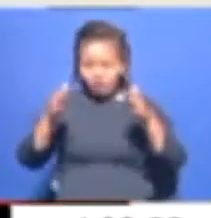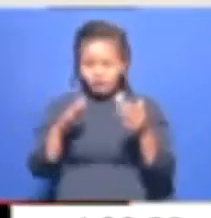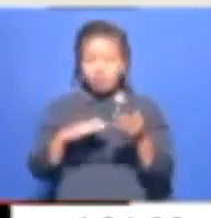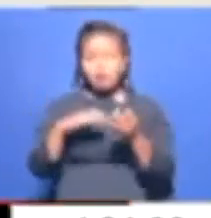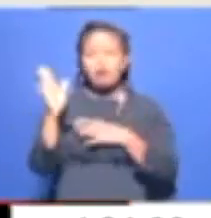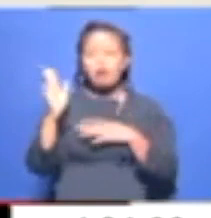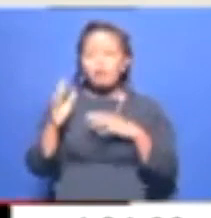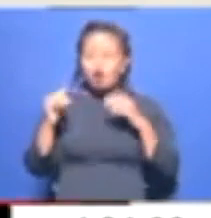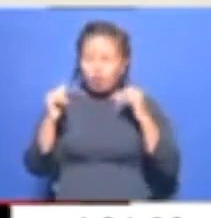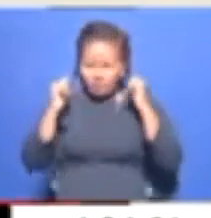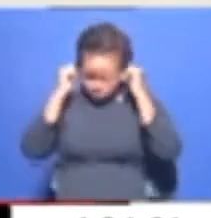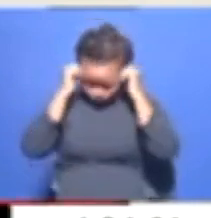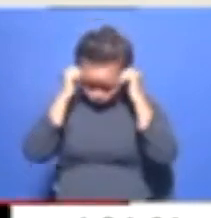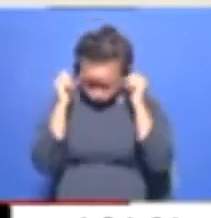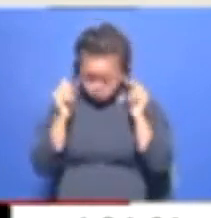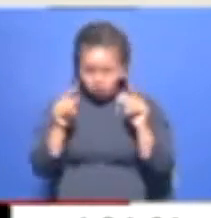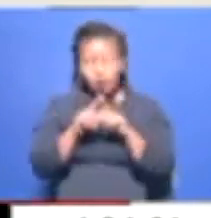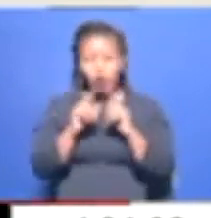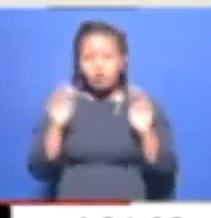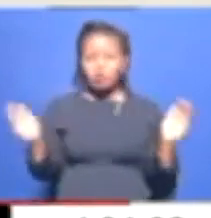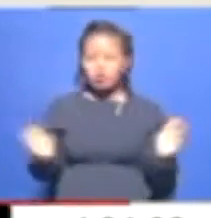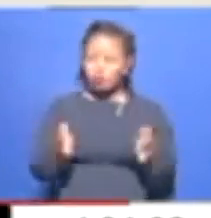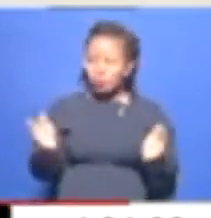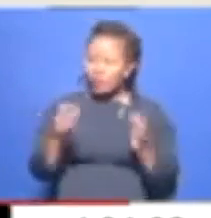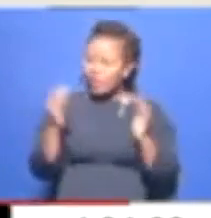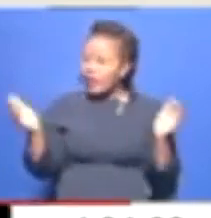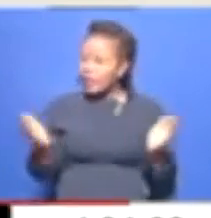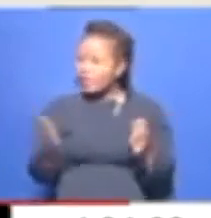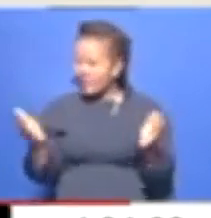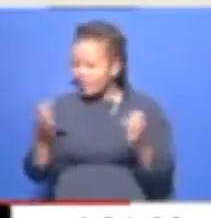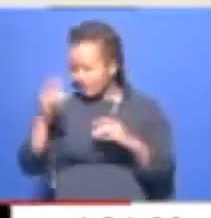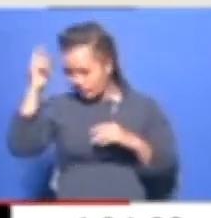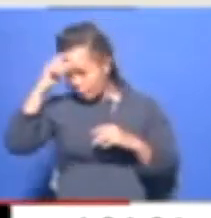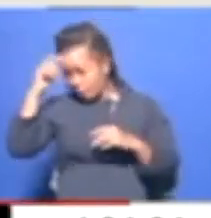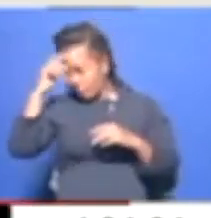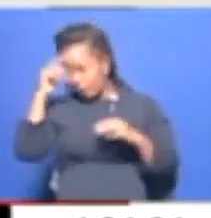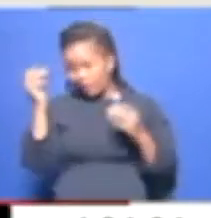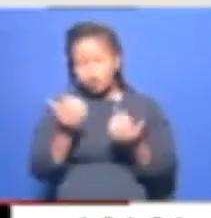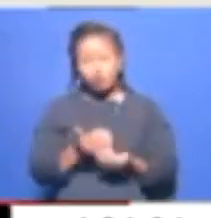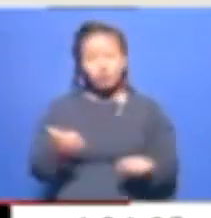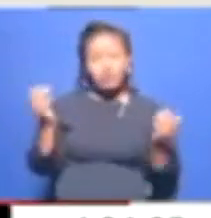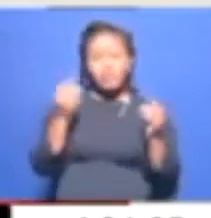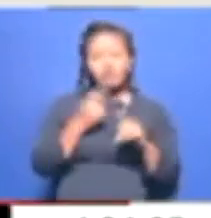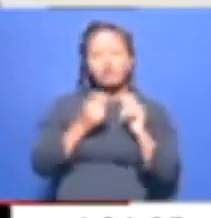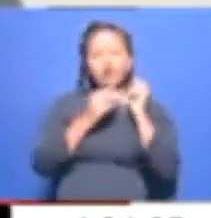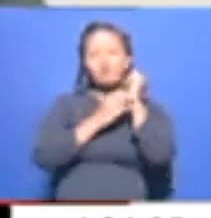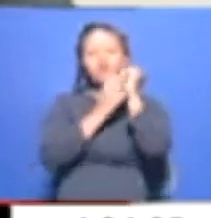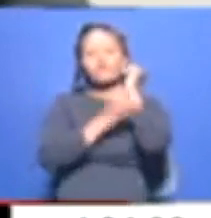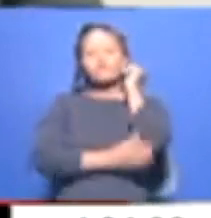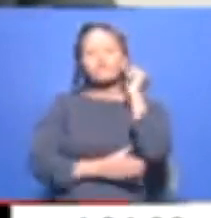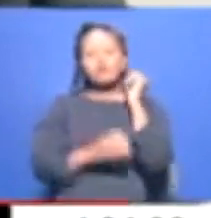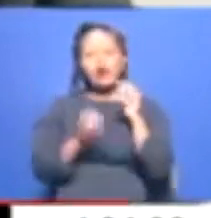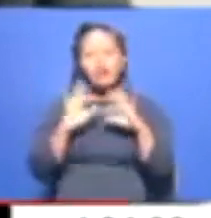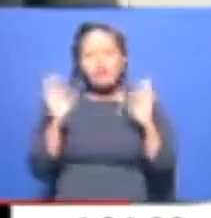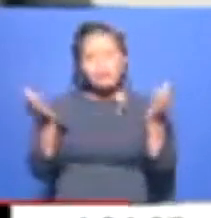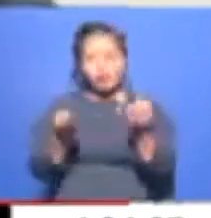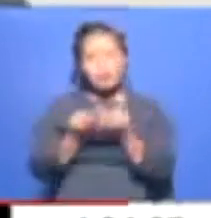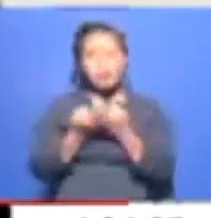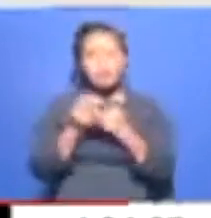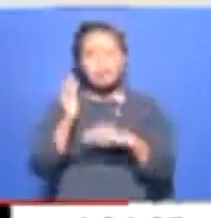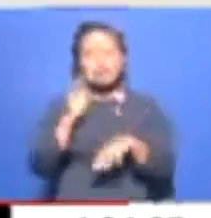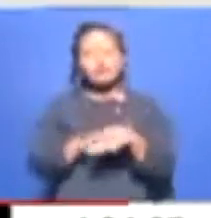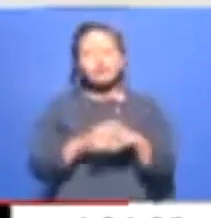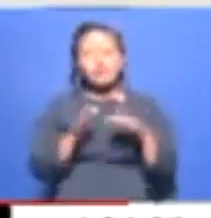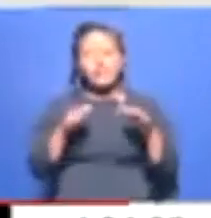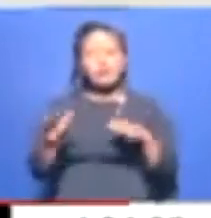special attention to encourage bright students from poor and vulnerable families to get a chance to make sure